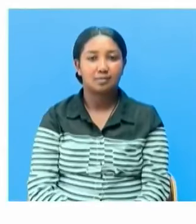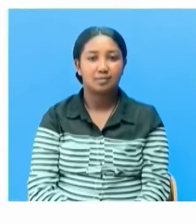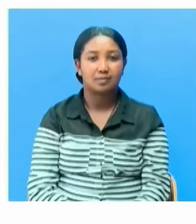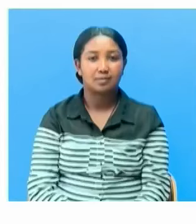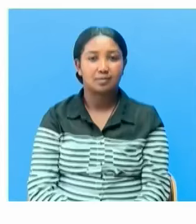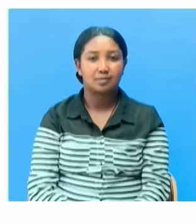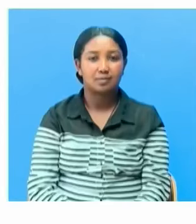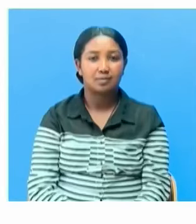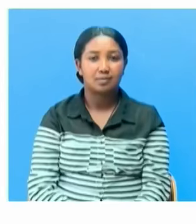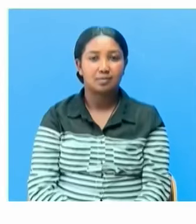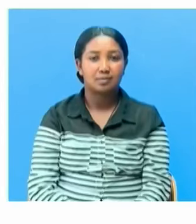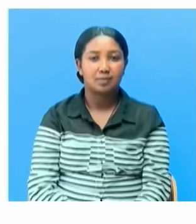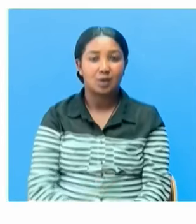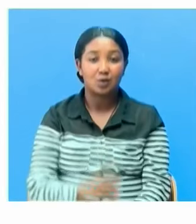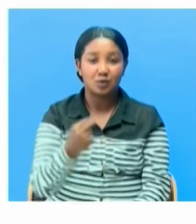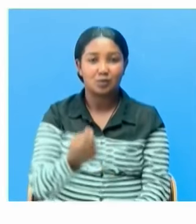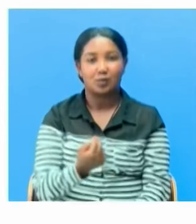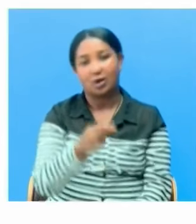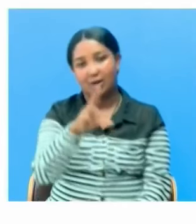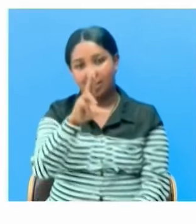not,